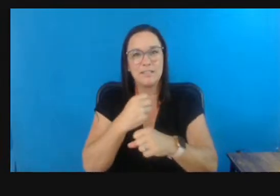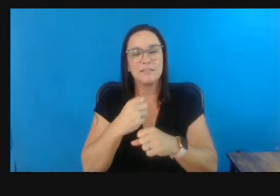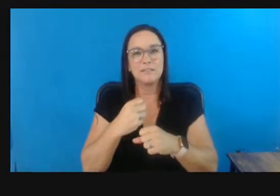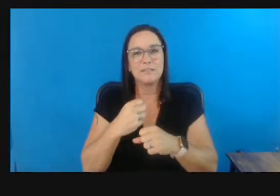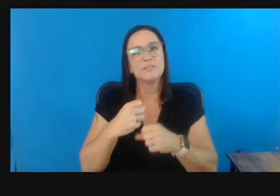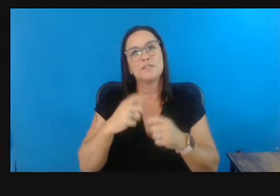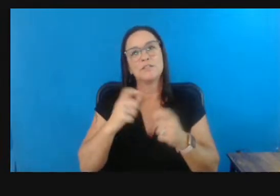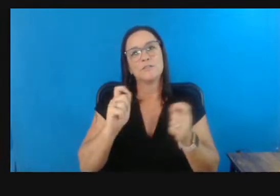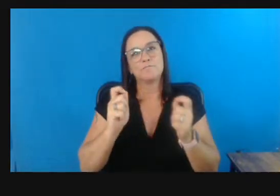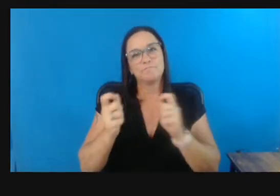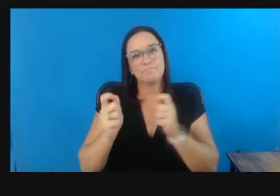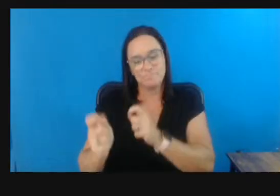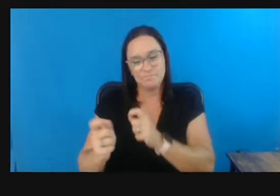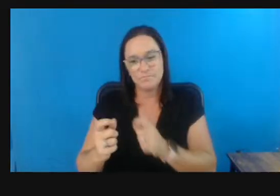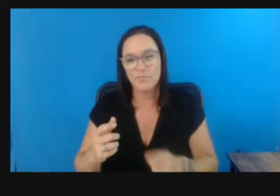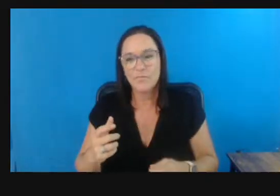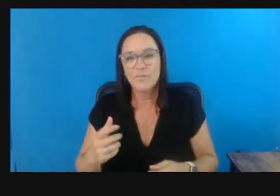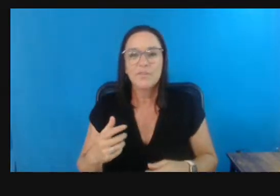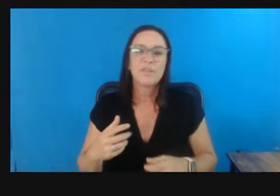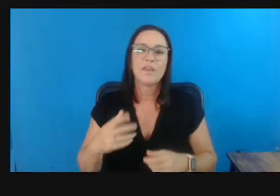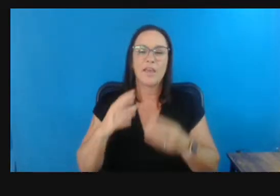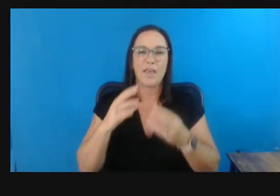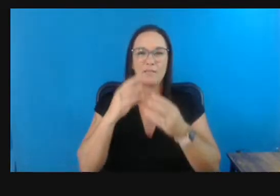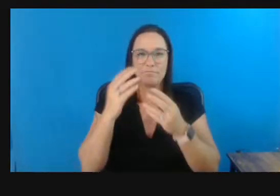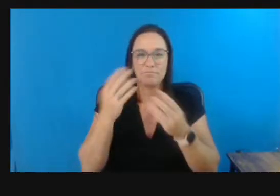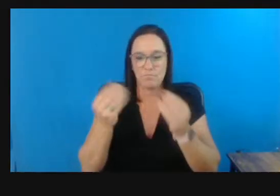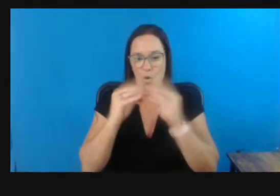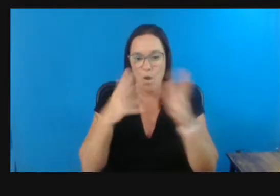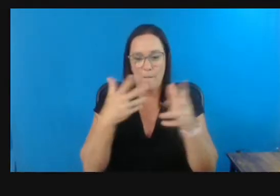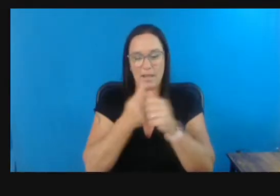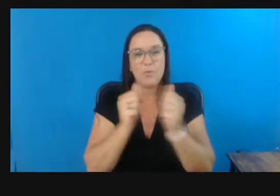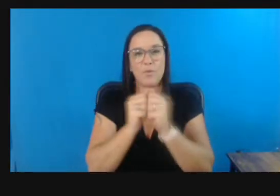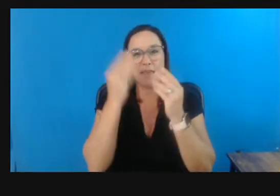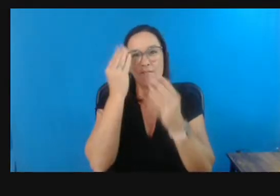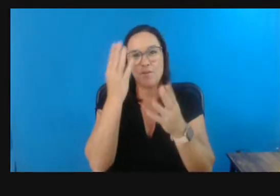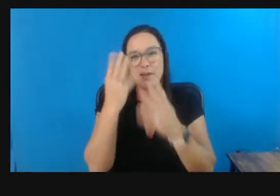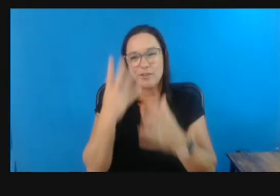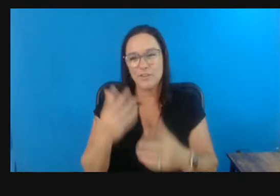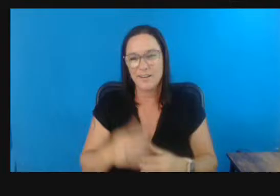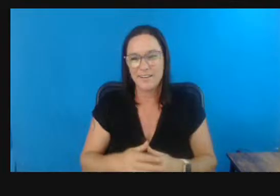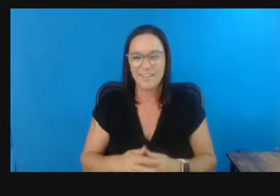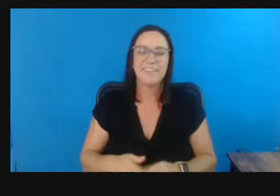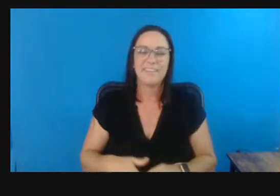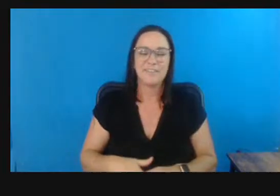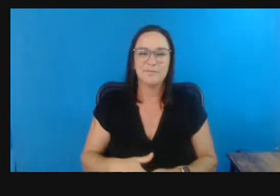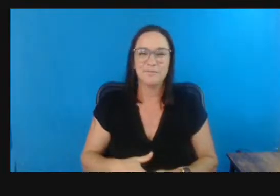there, but not quite. We got a long way to go still on that. I'm working off of Tuesdays to the weekends now.